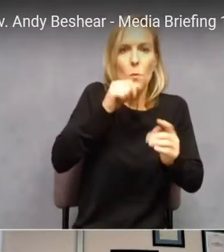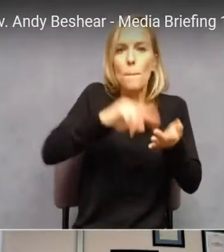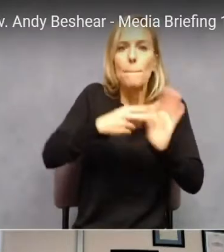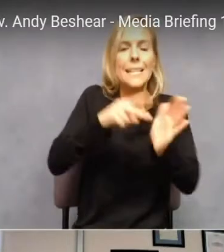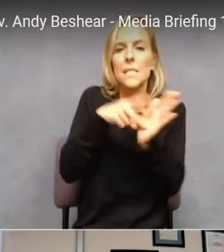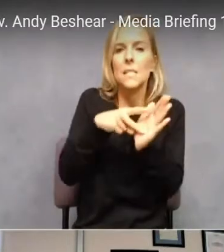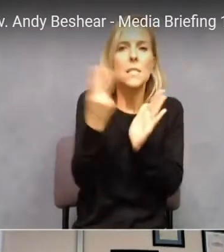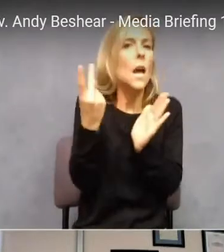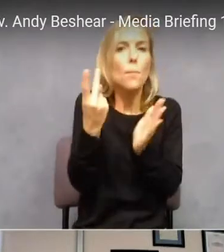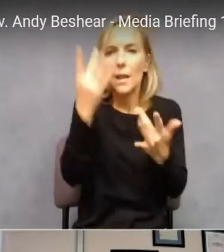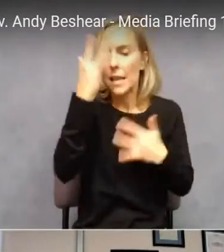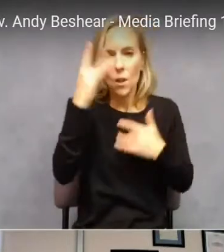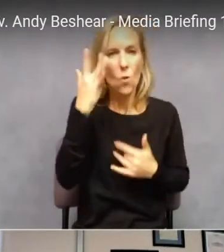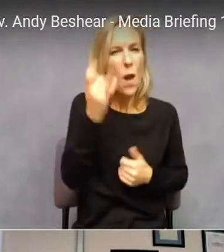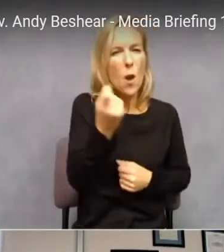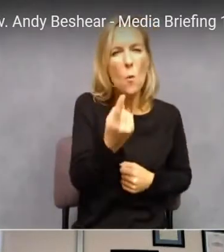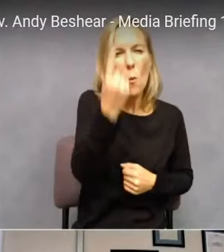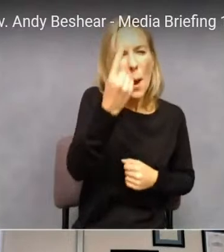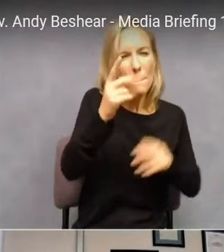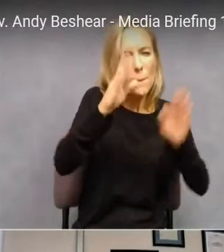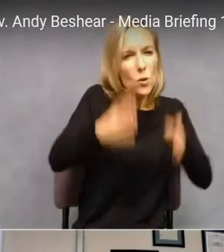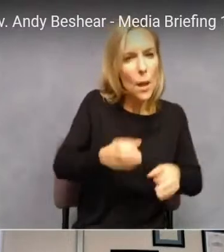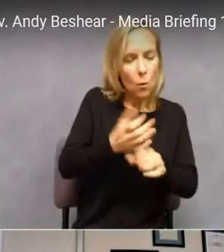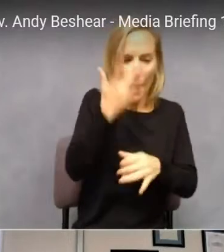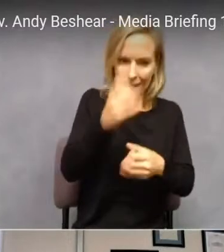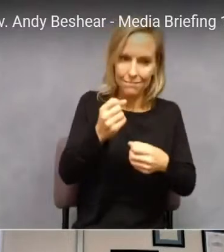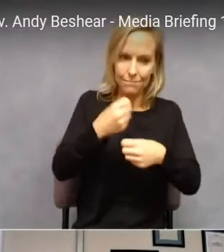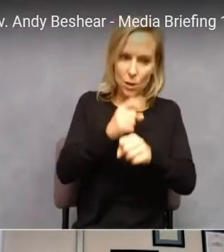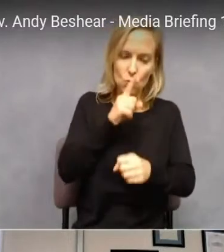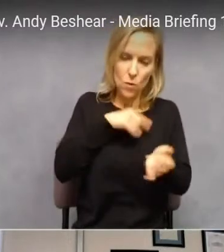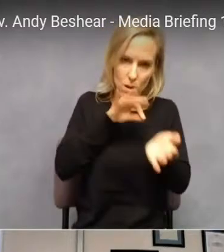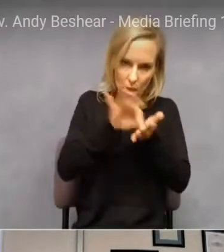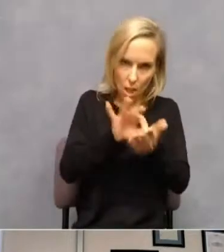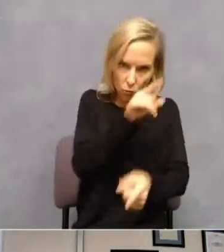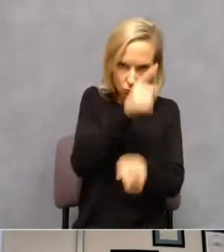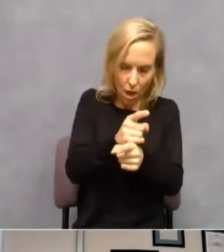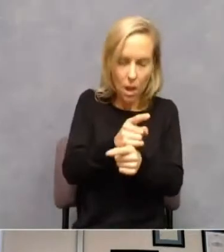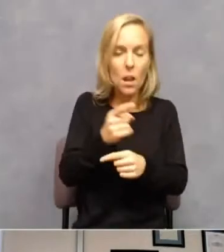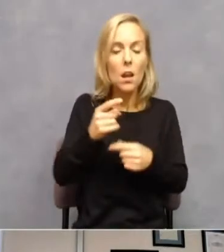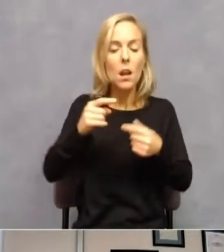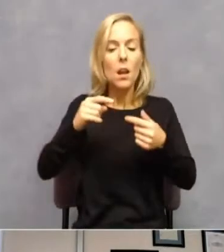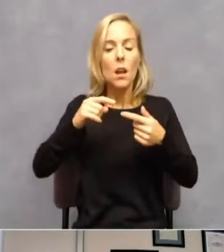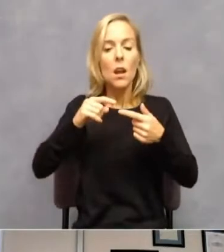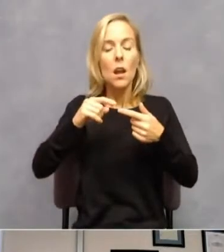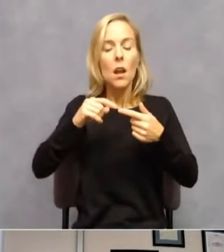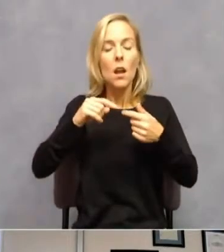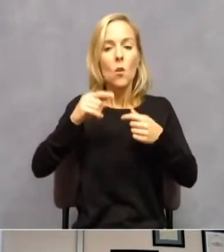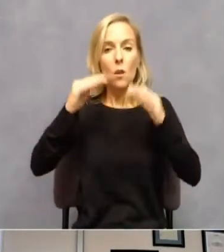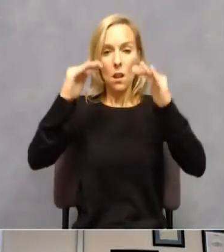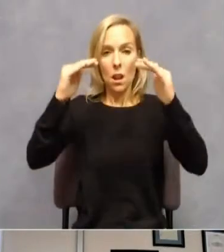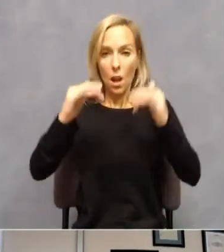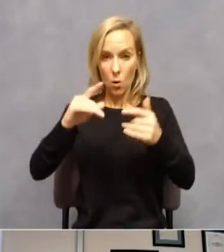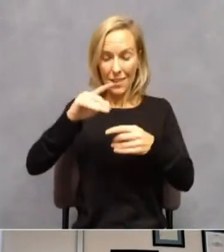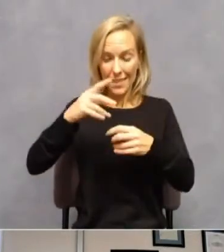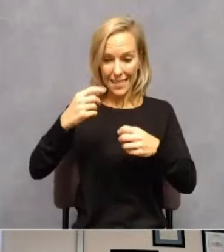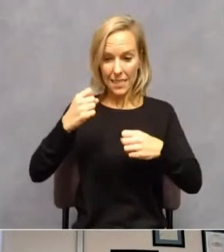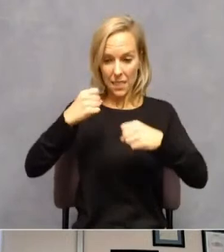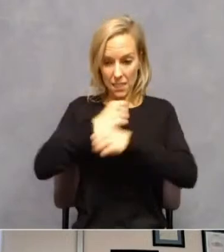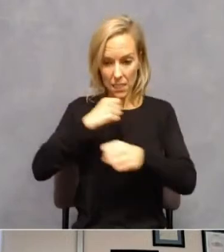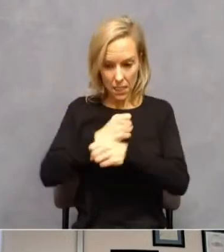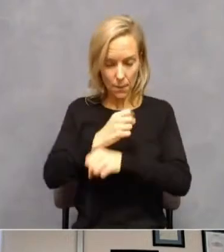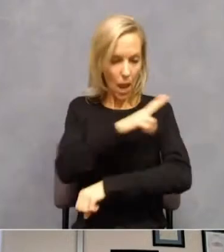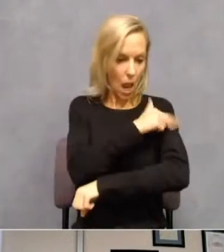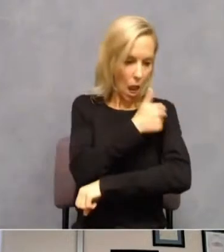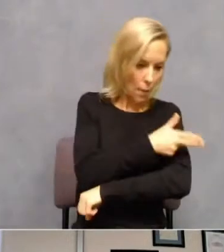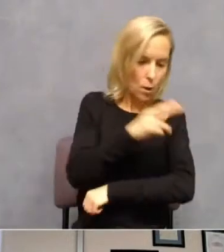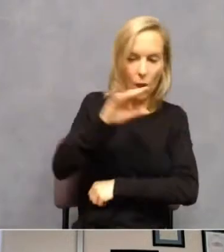why it takes a little time to make sure it's right. 2, when you give statistics about hospitalization rates or ICU rates